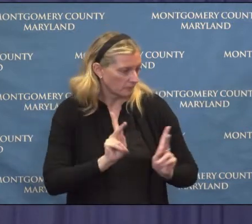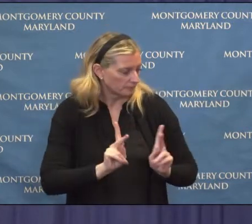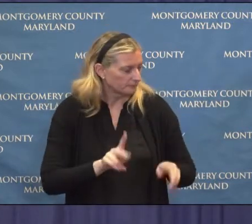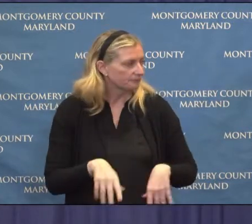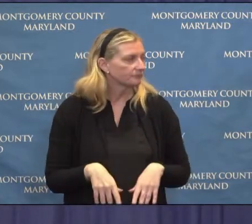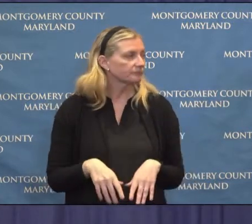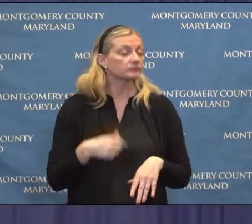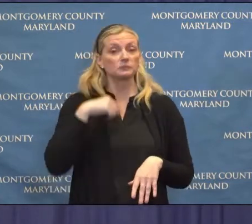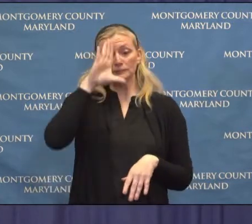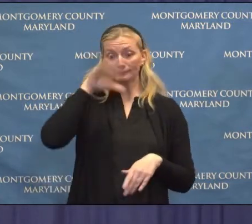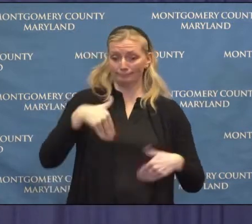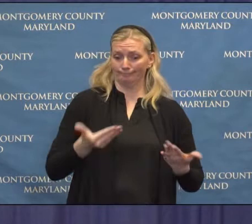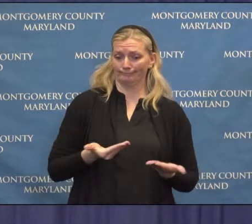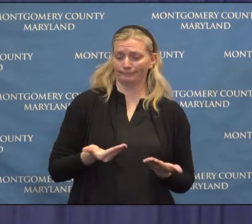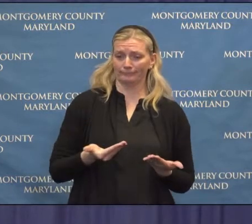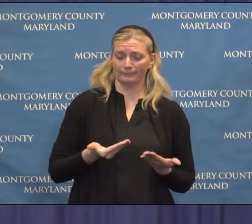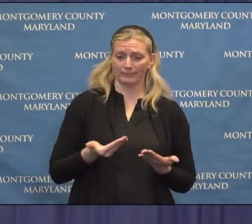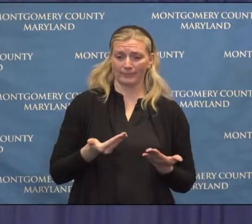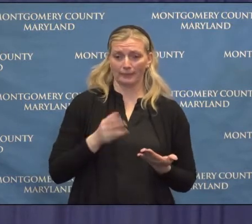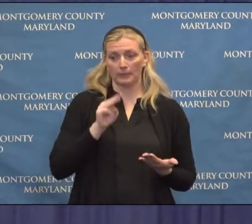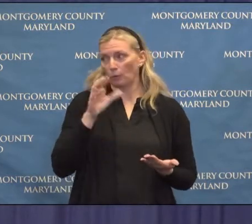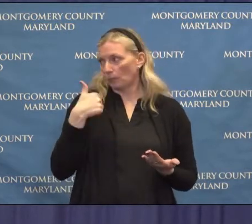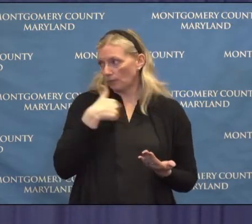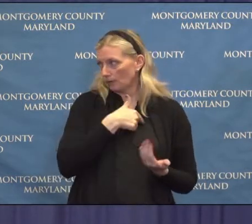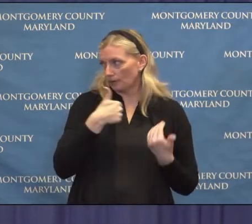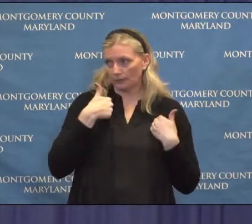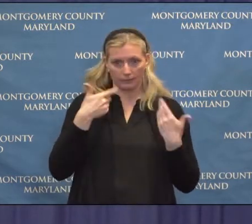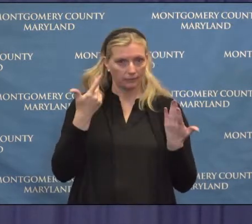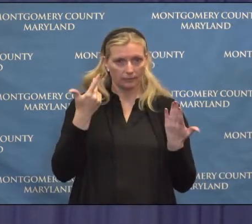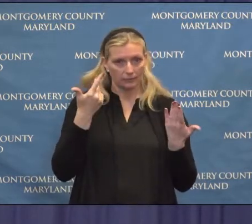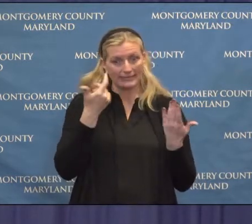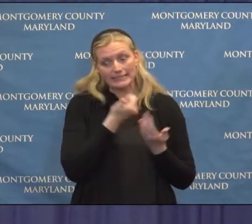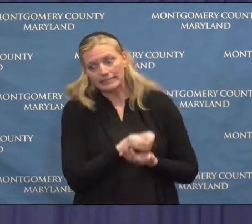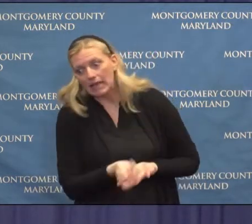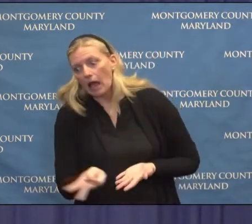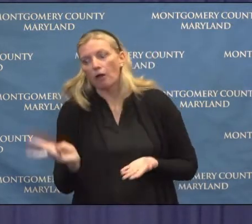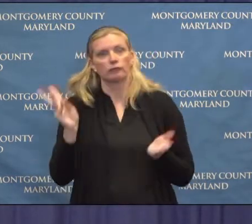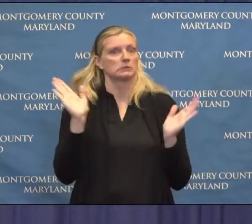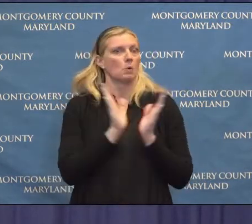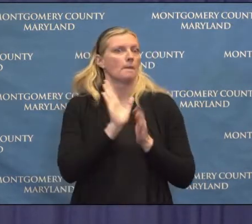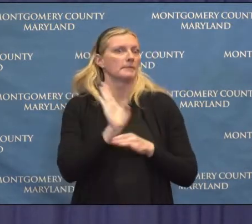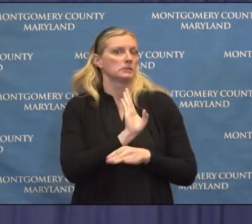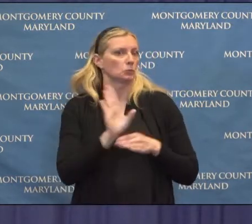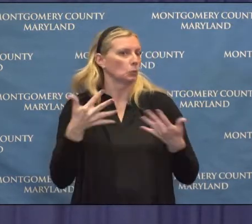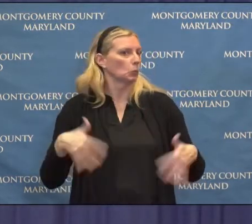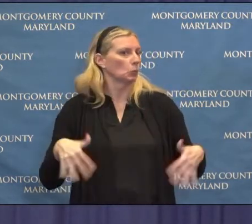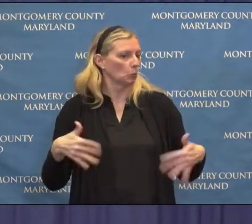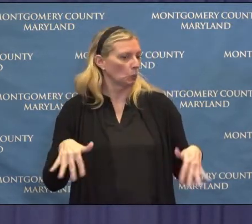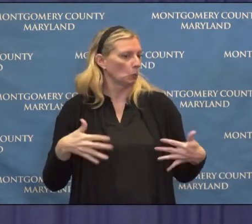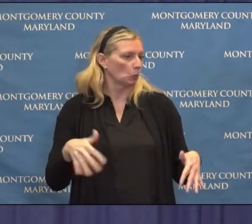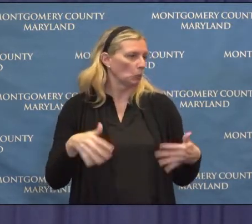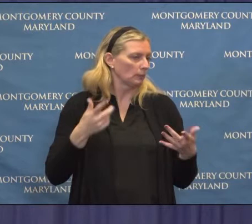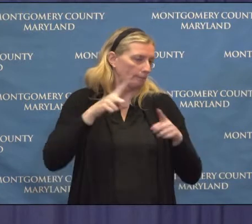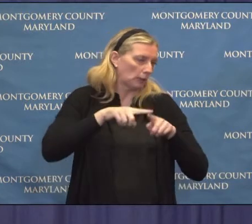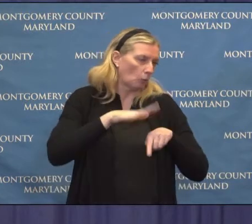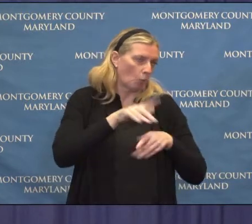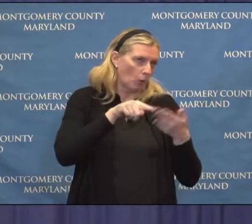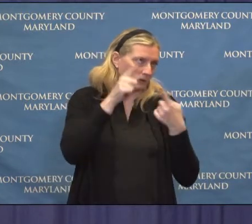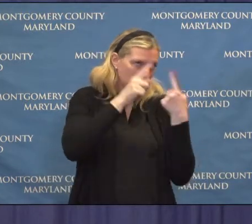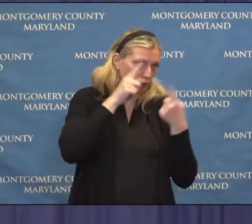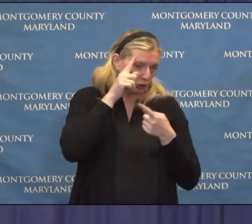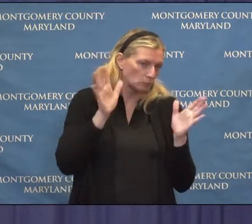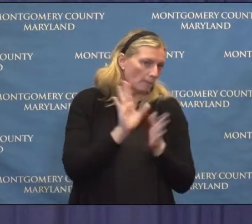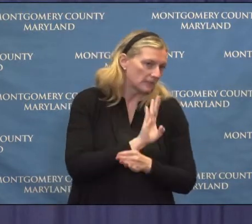county with tens of thousands of small businesses, depending how you count them, but many, many